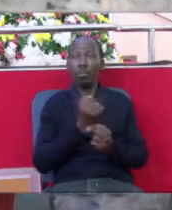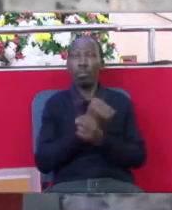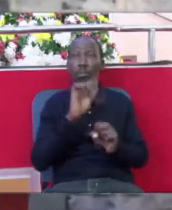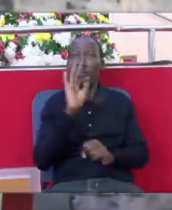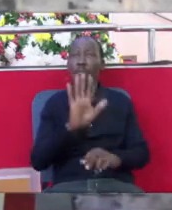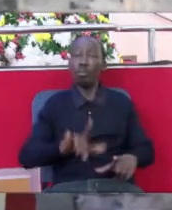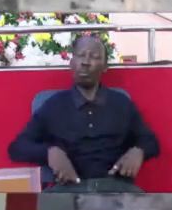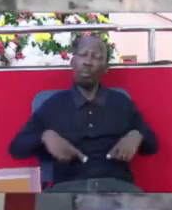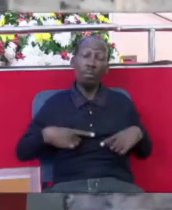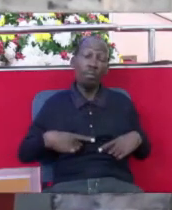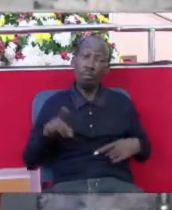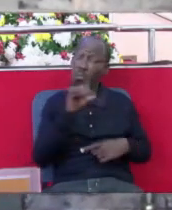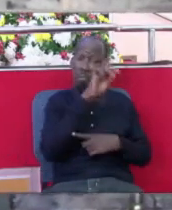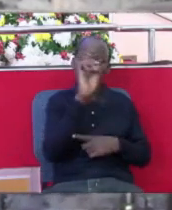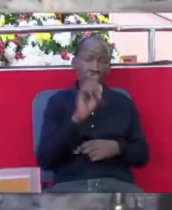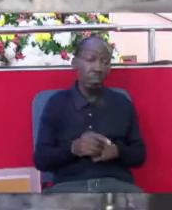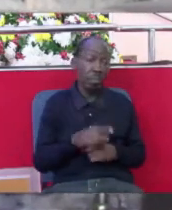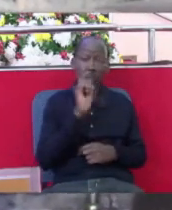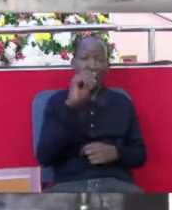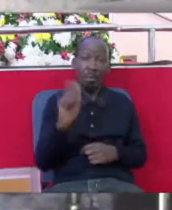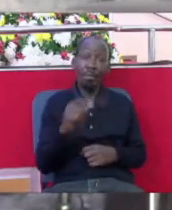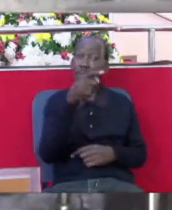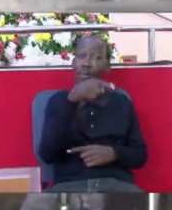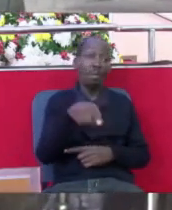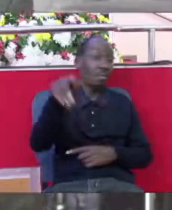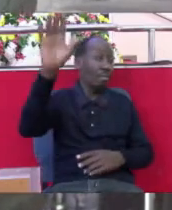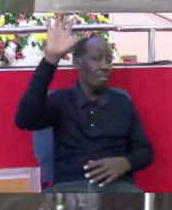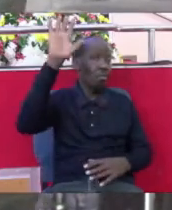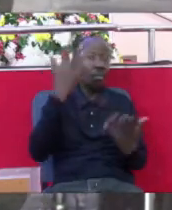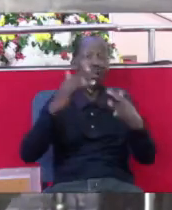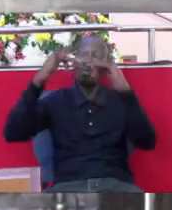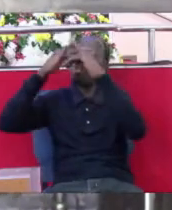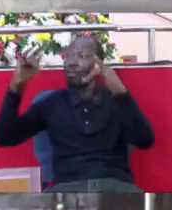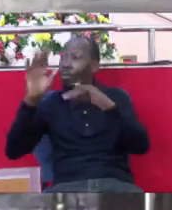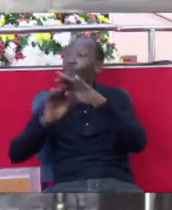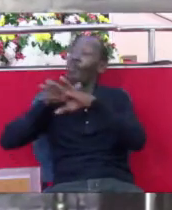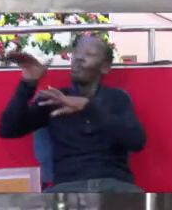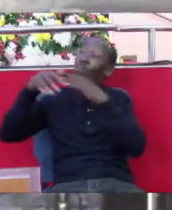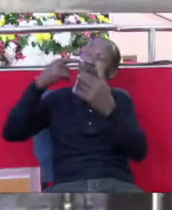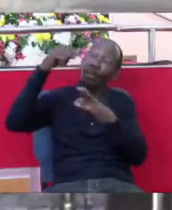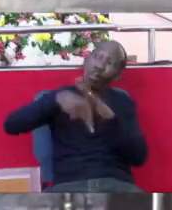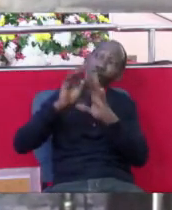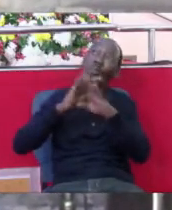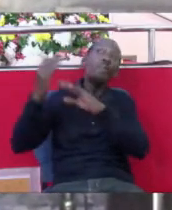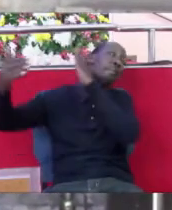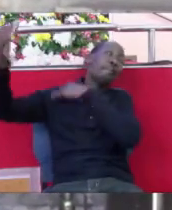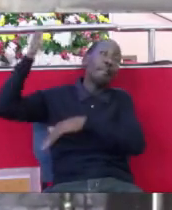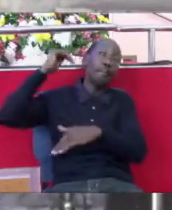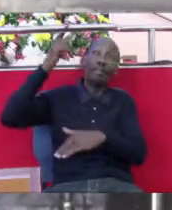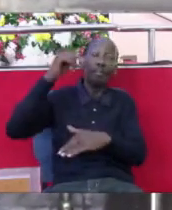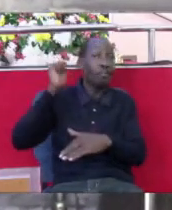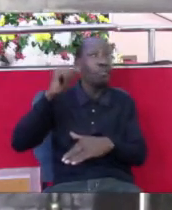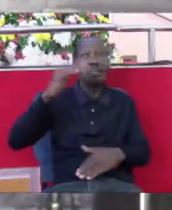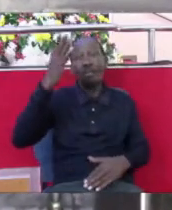ungependa kumpokea Yesu kama mwokozi wa maisha yako? You can lift your hand whether at the tent in the overflow inside here down or at the balcony. Unaweza inua mkono